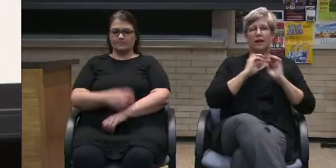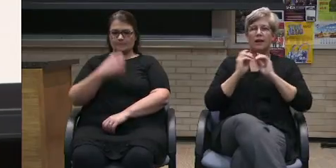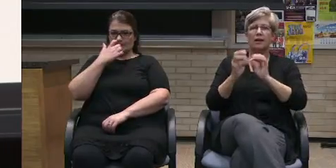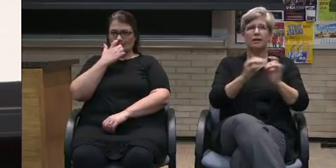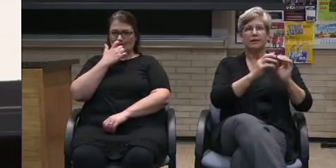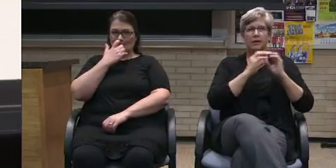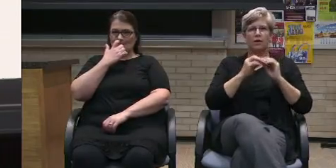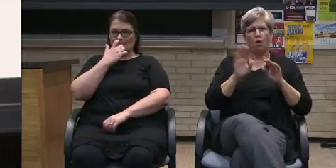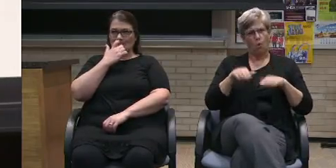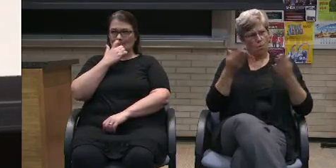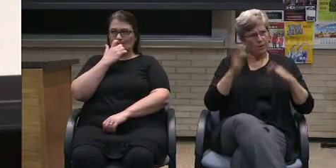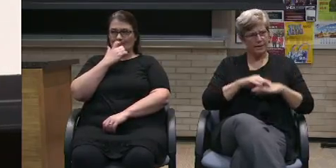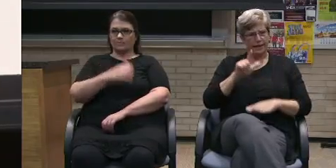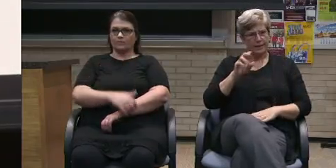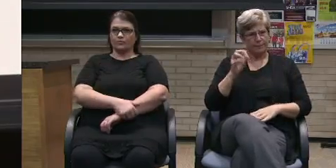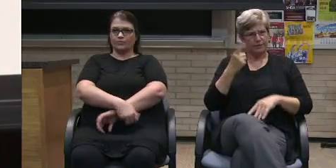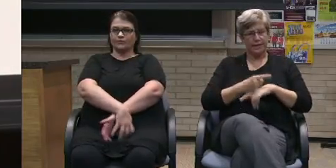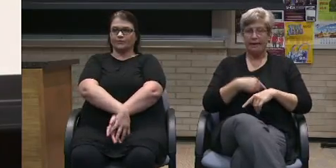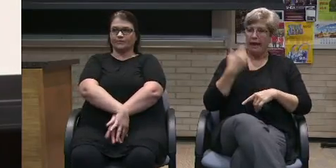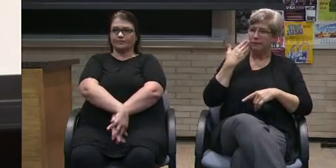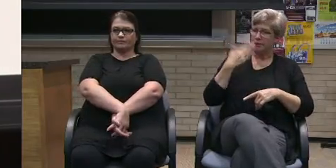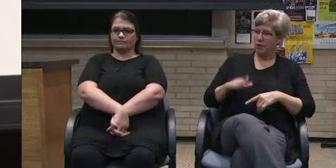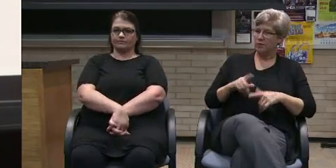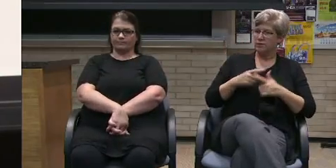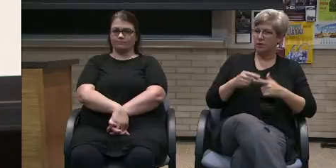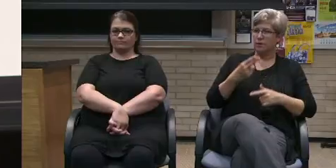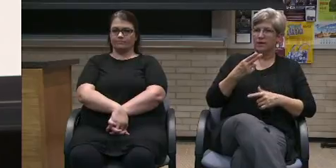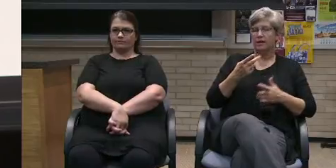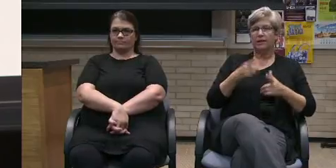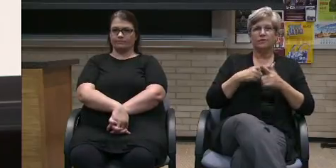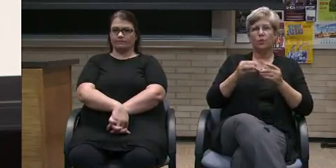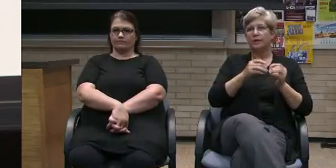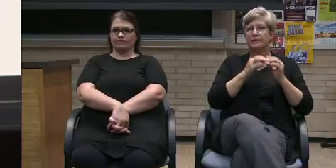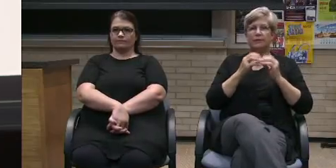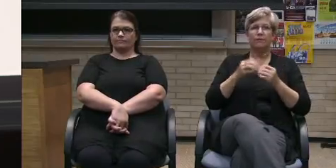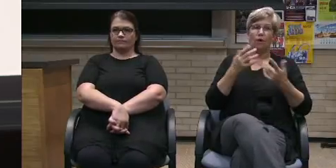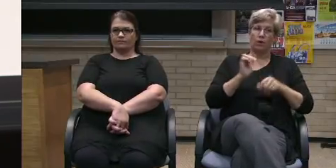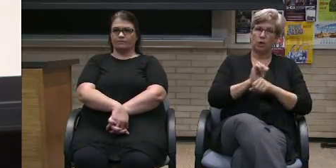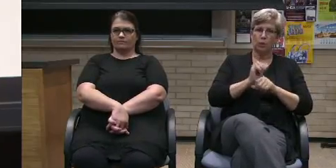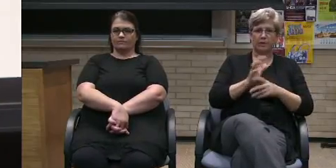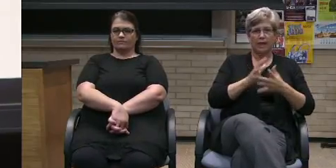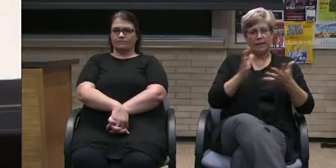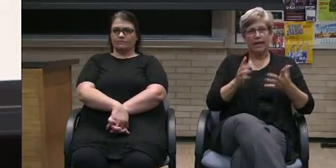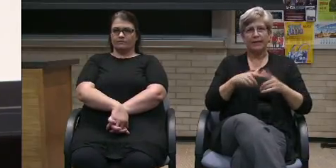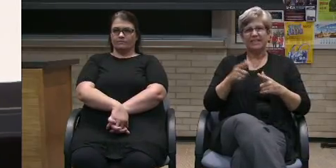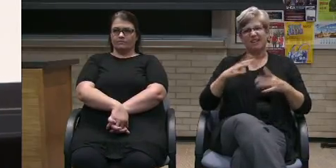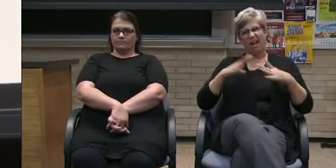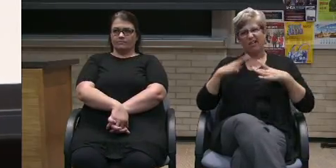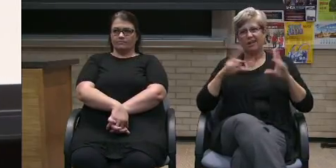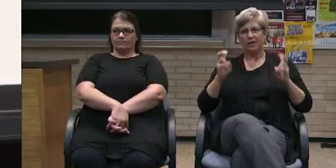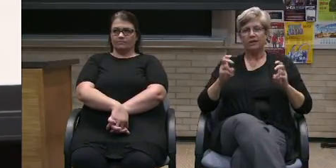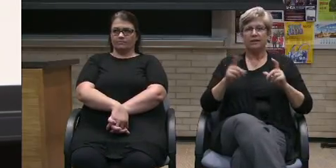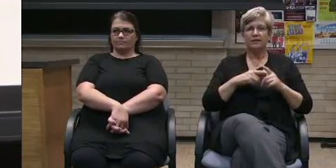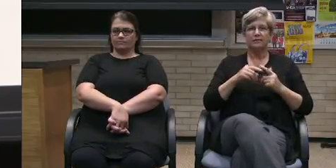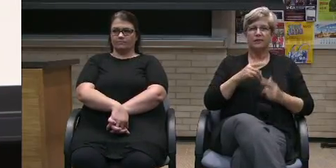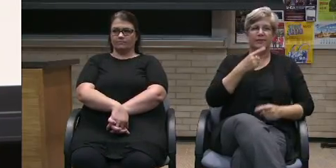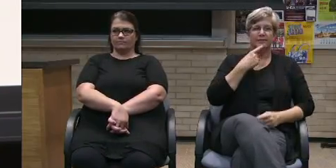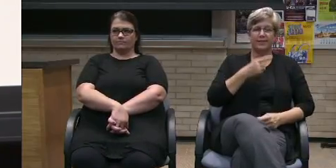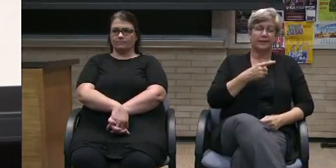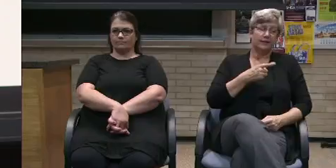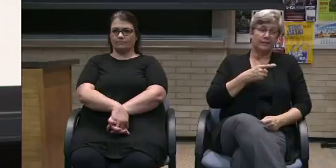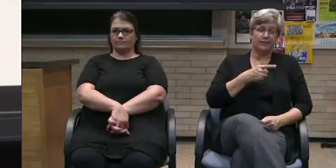be open on Labor Day? I don't know. Should the one-hop shop be open? Well, you know, we've all had to work a lot of hours during prep week. And she'll say, or I'll say to